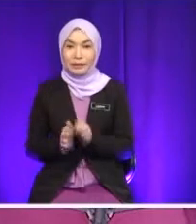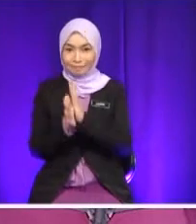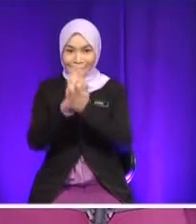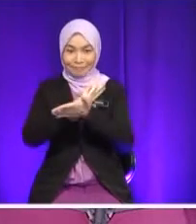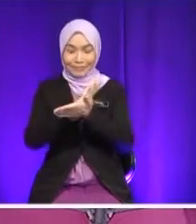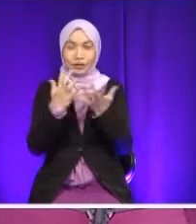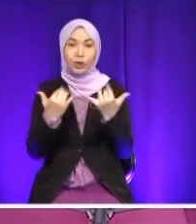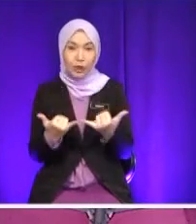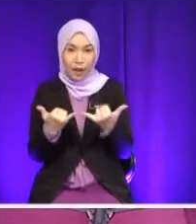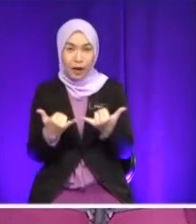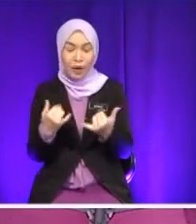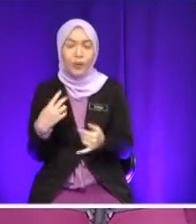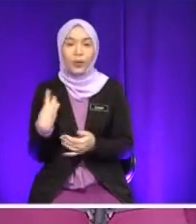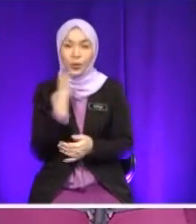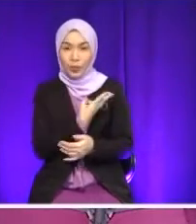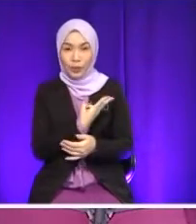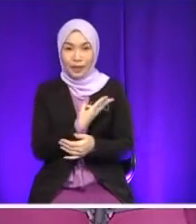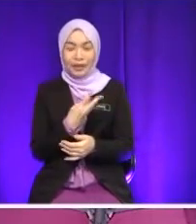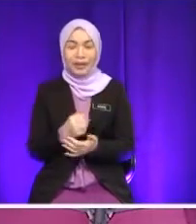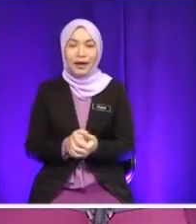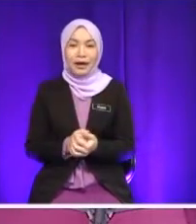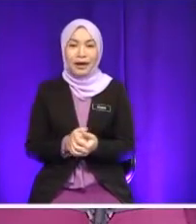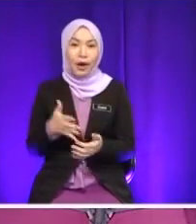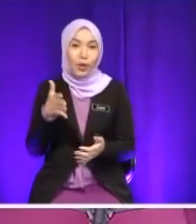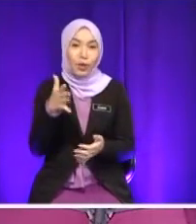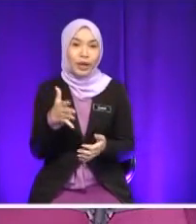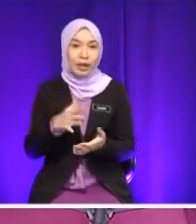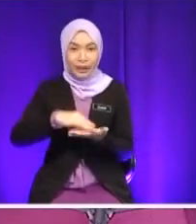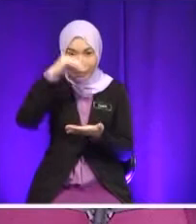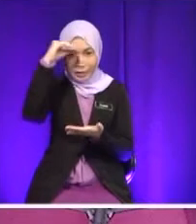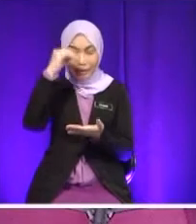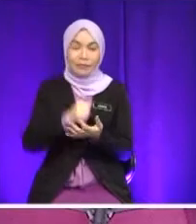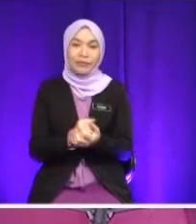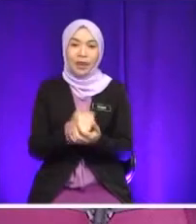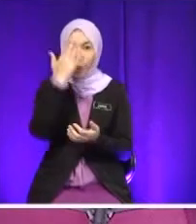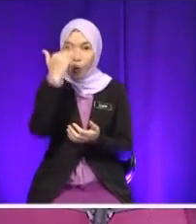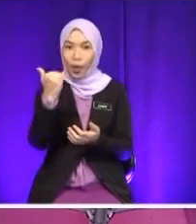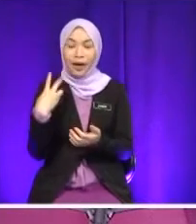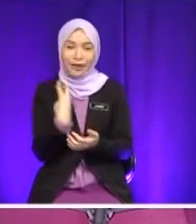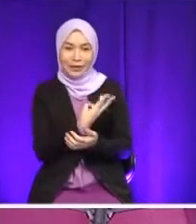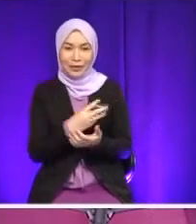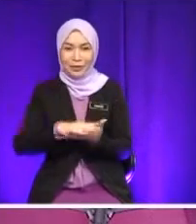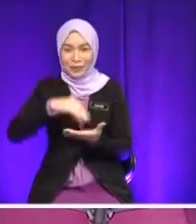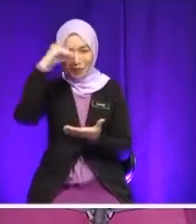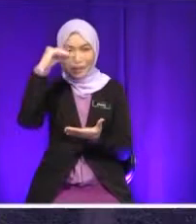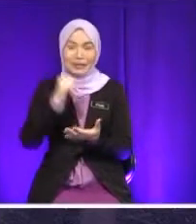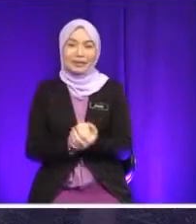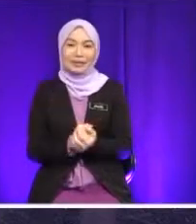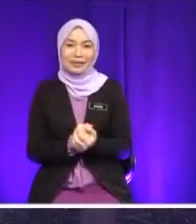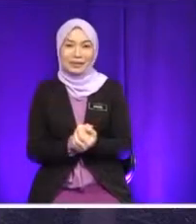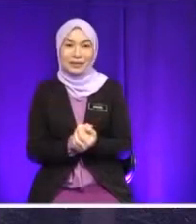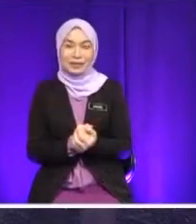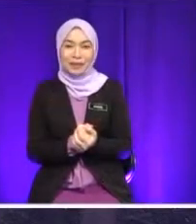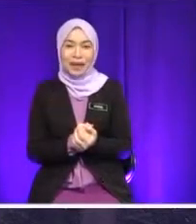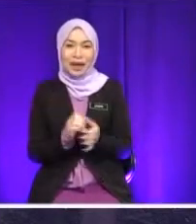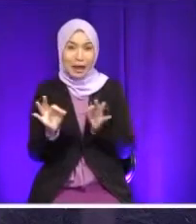how to agree or disagree with someone by giving our explanation and justifications. All right, so that's what